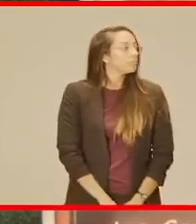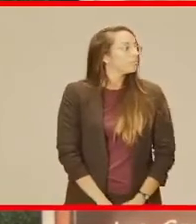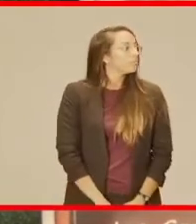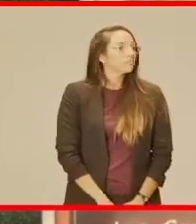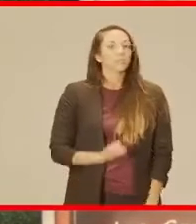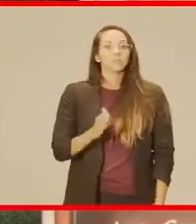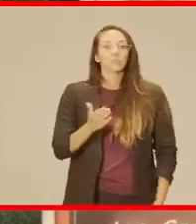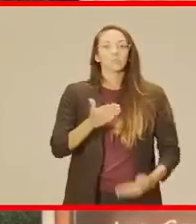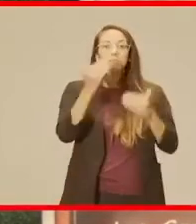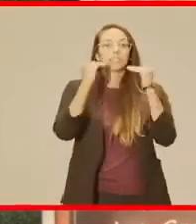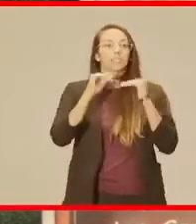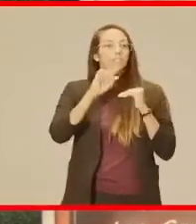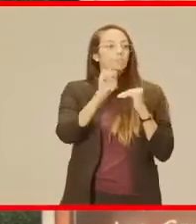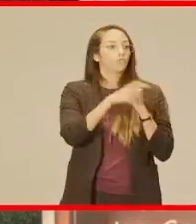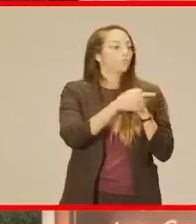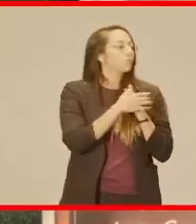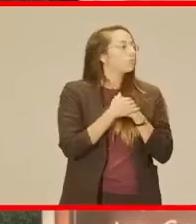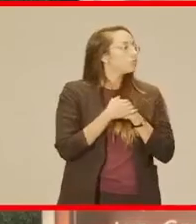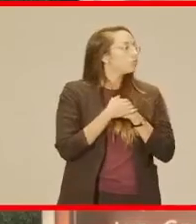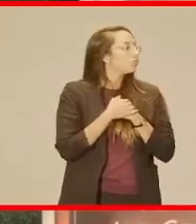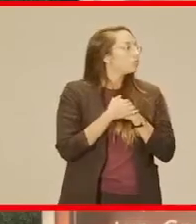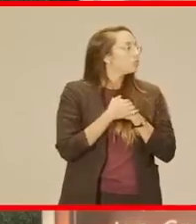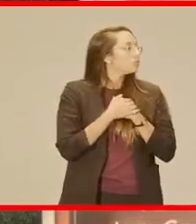Next up.